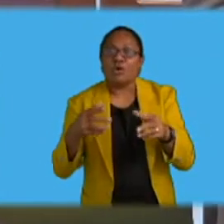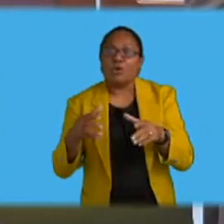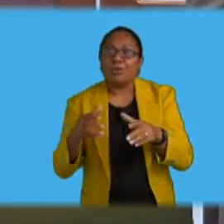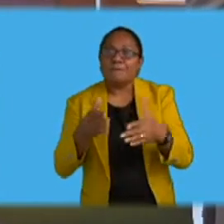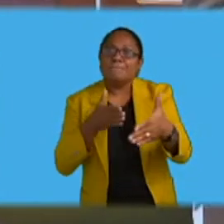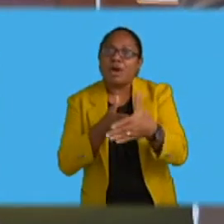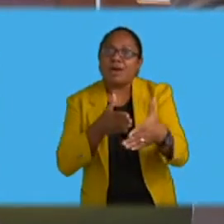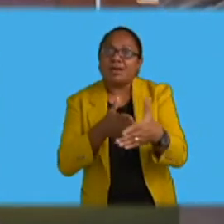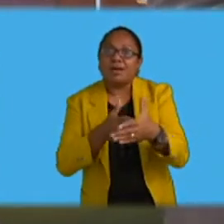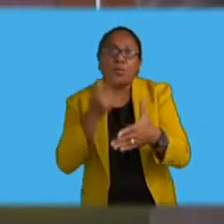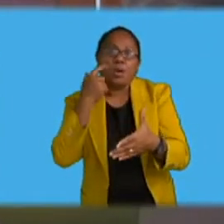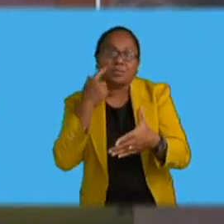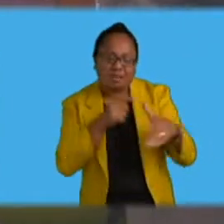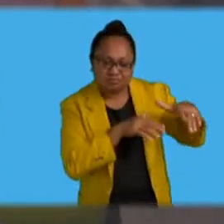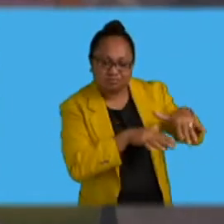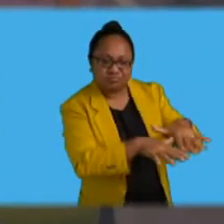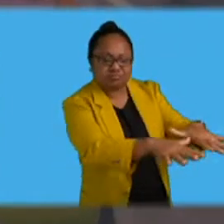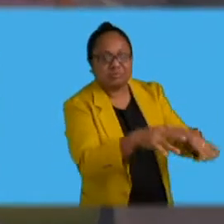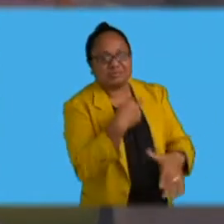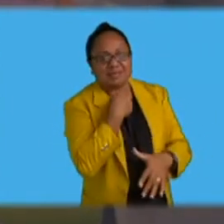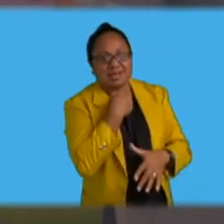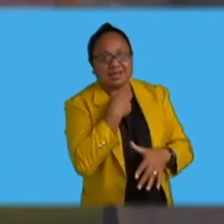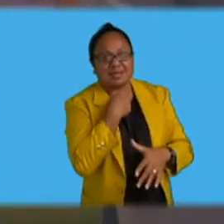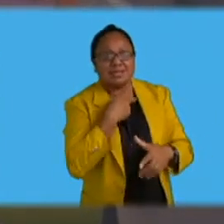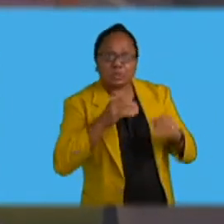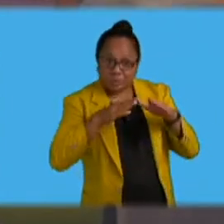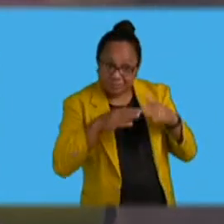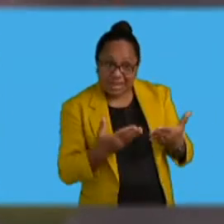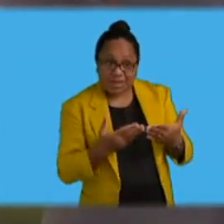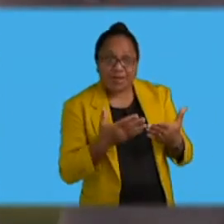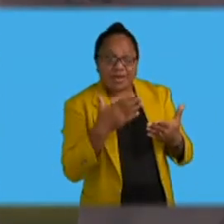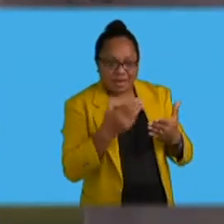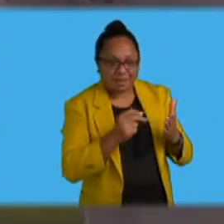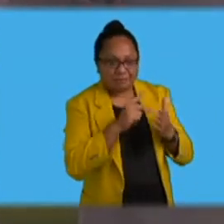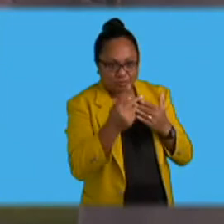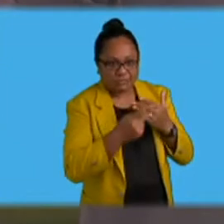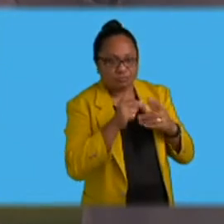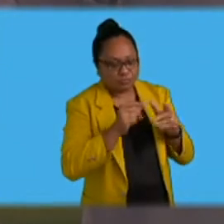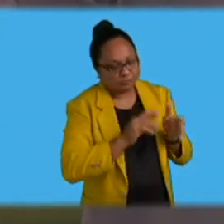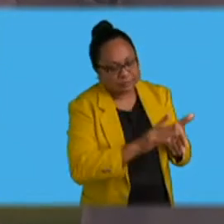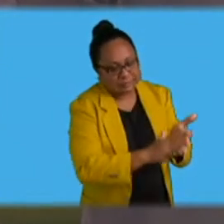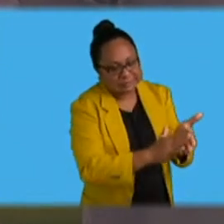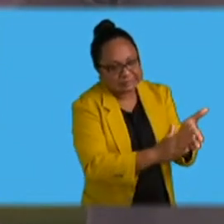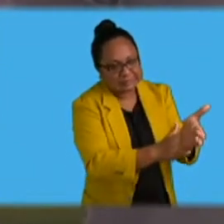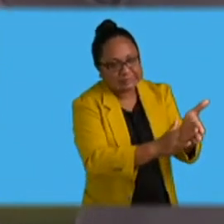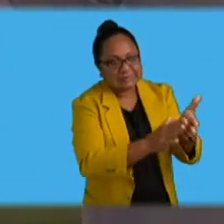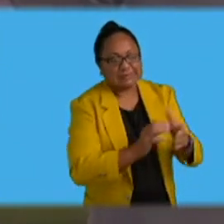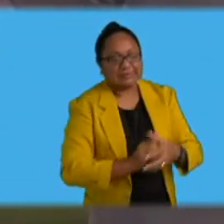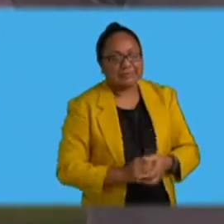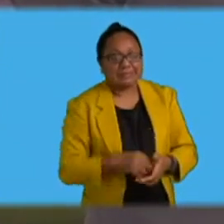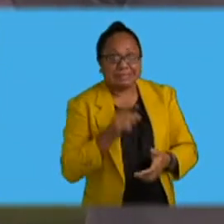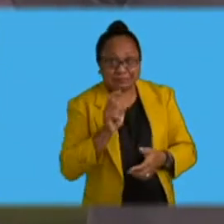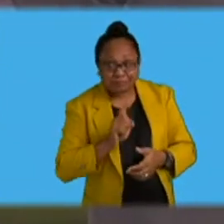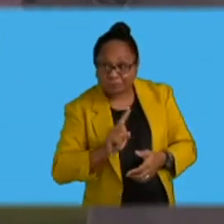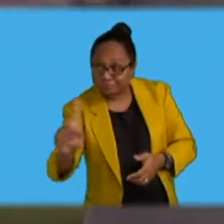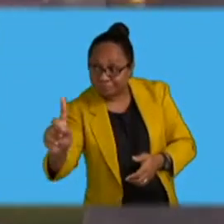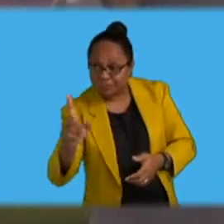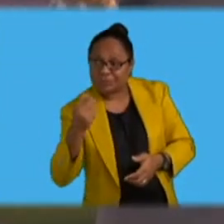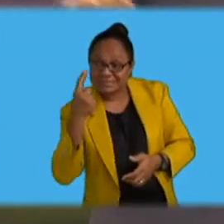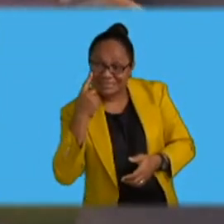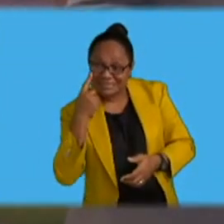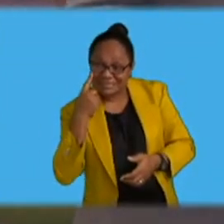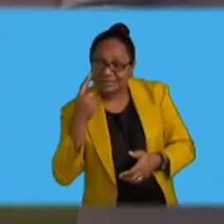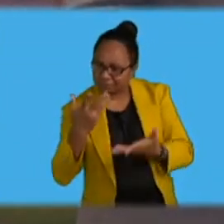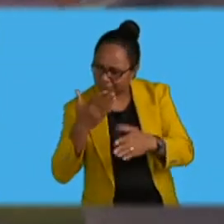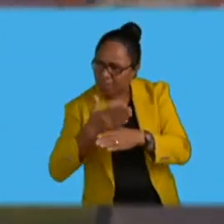And now they have got a program in place which they are doing. And if one goes out and sees, then definitely they will see that the work